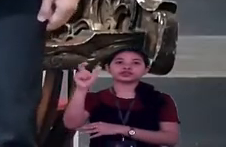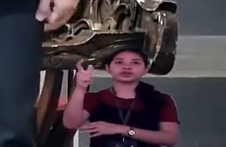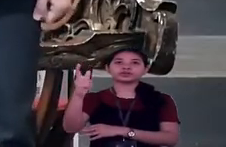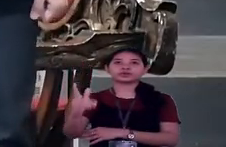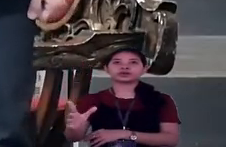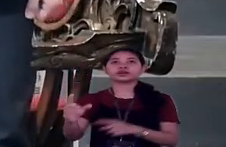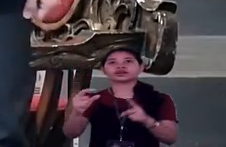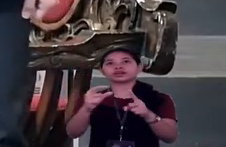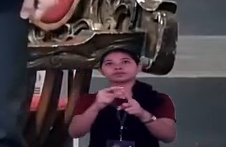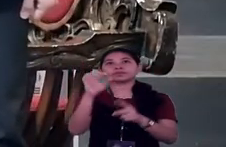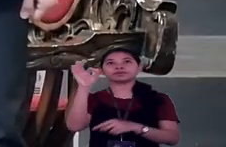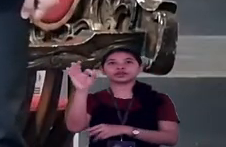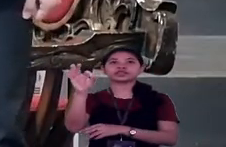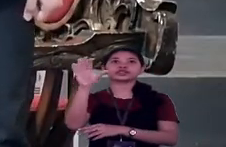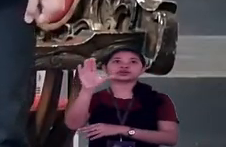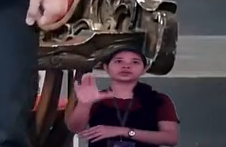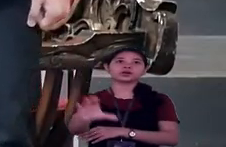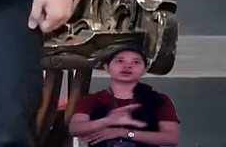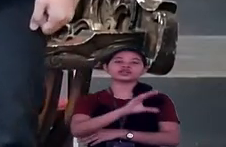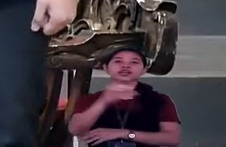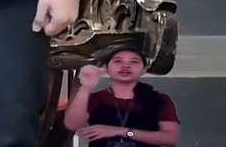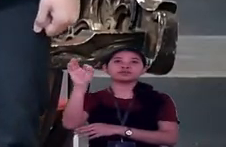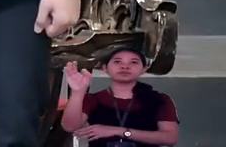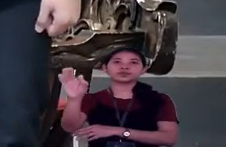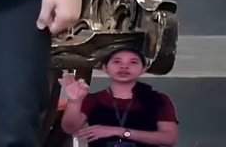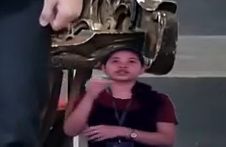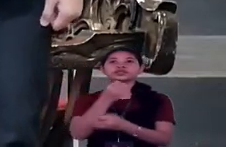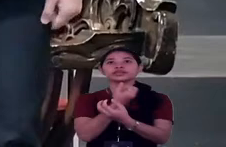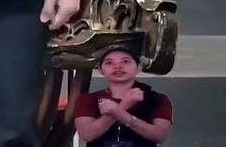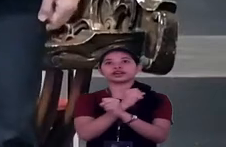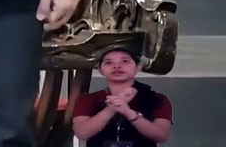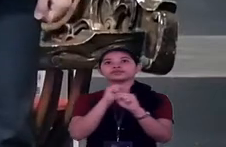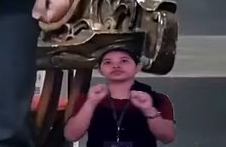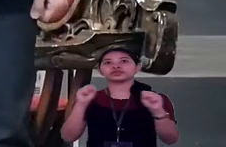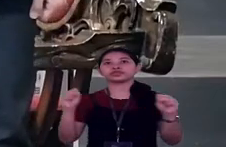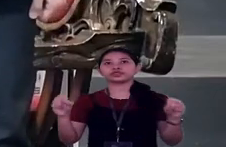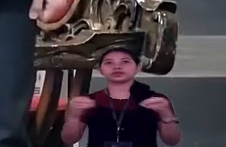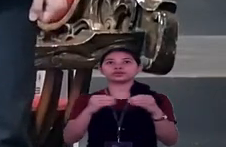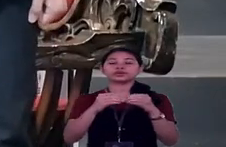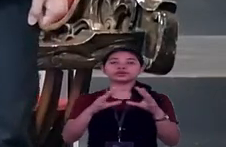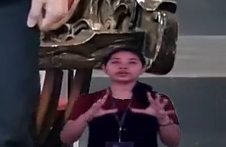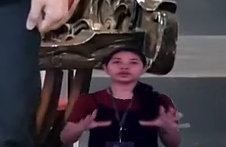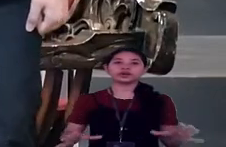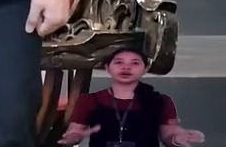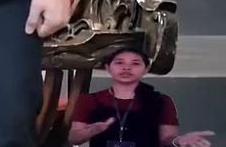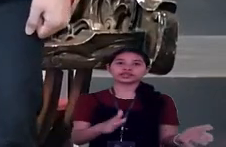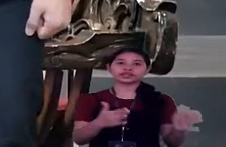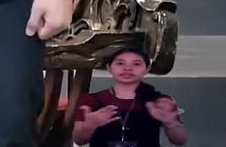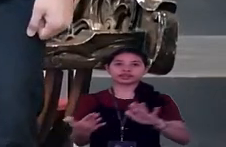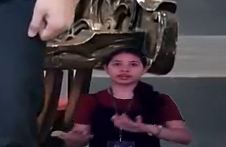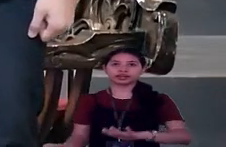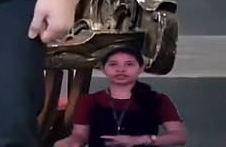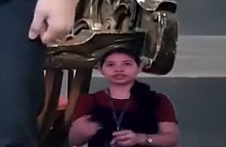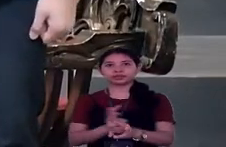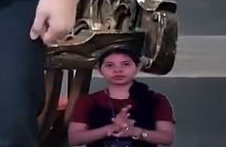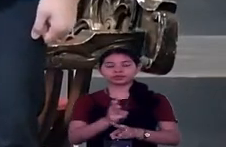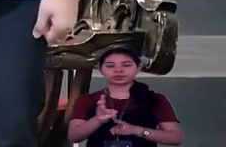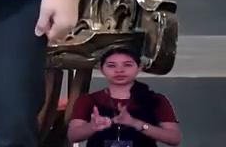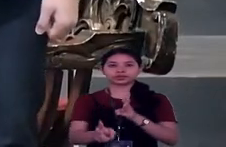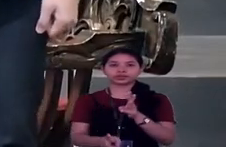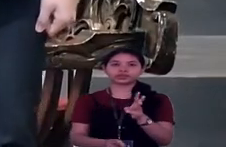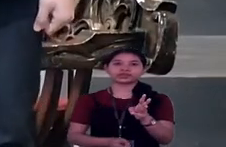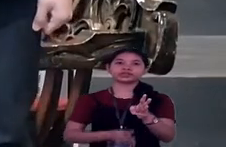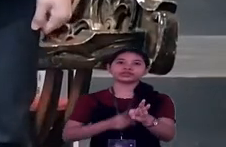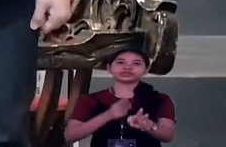hope, preach the word, preach the cross, preach redemption to all lost and